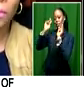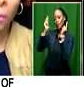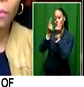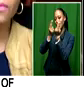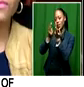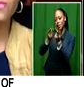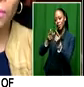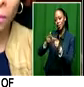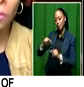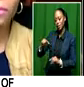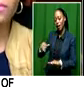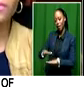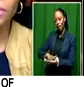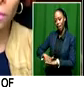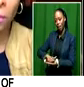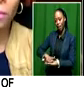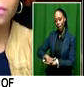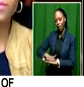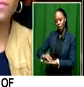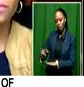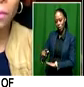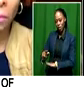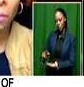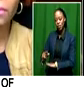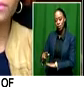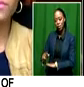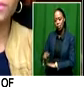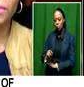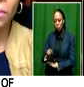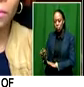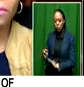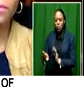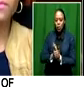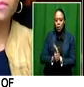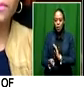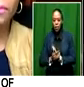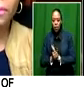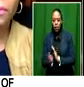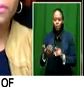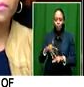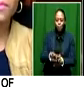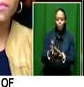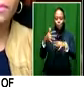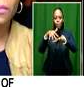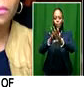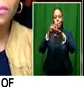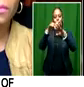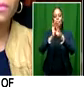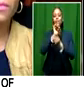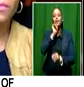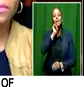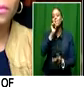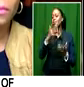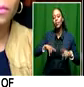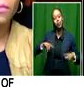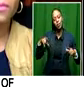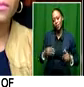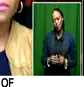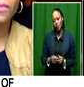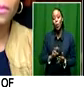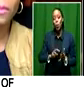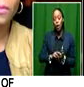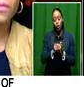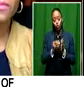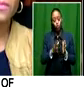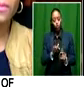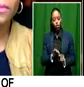mathematics being taken forward and science being taken forward. And these skills are integral in every aspect. We need